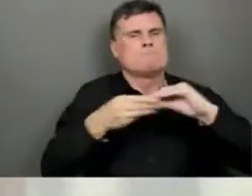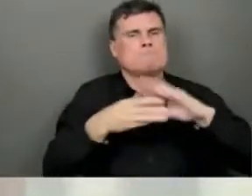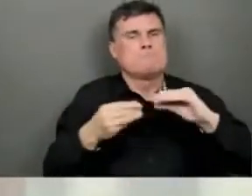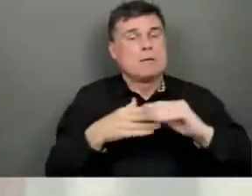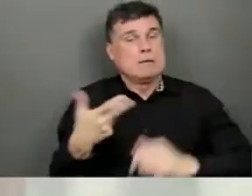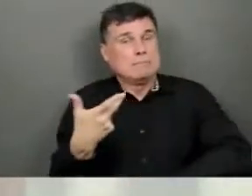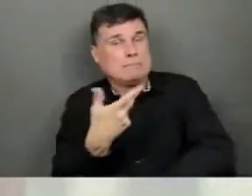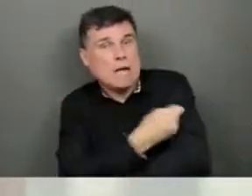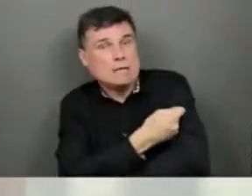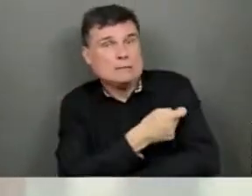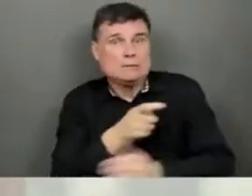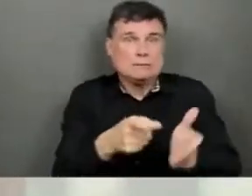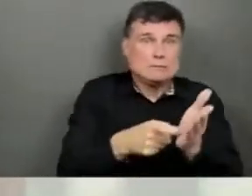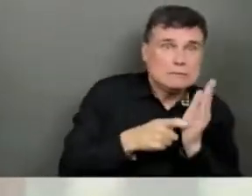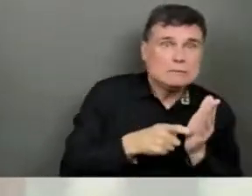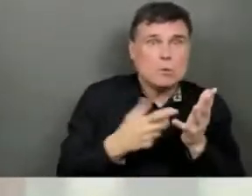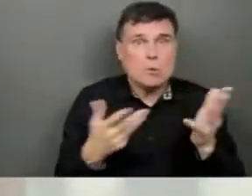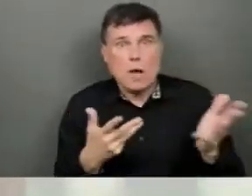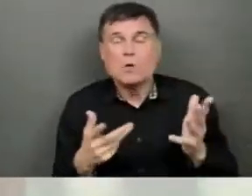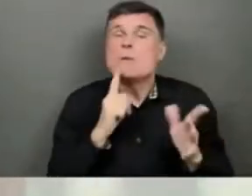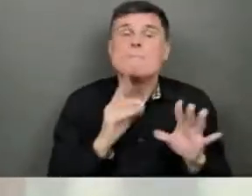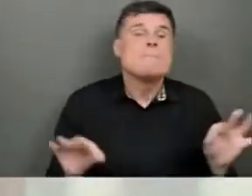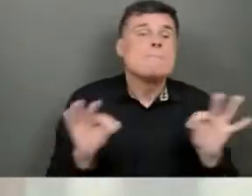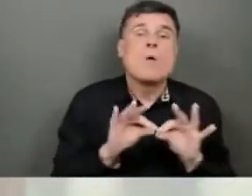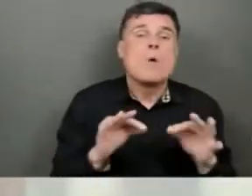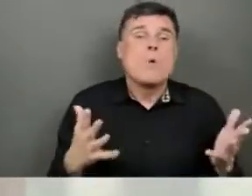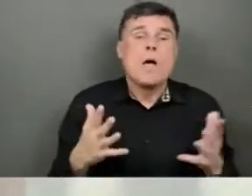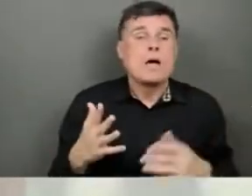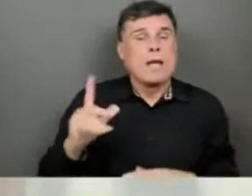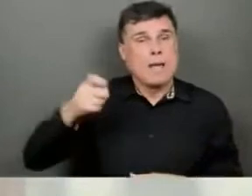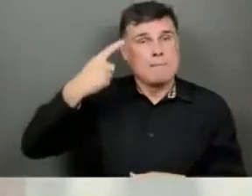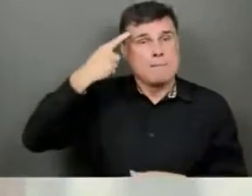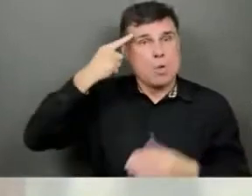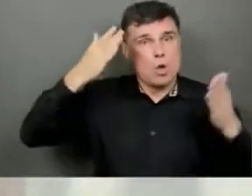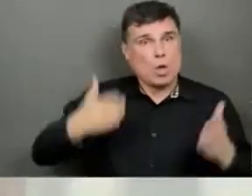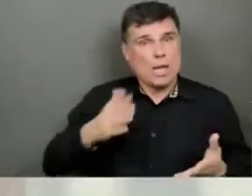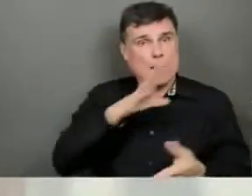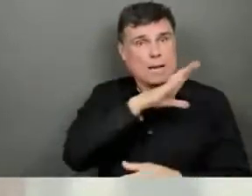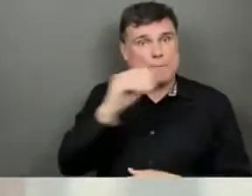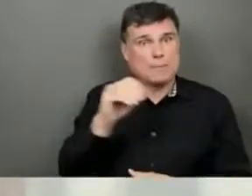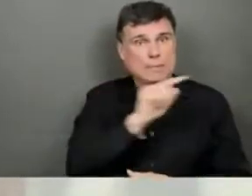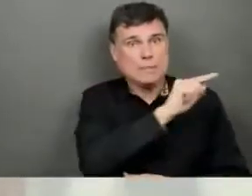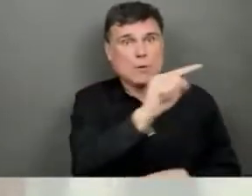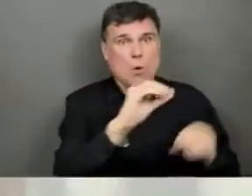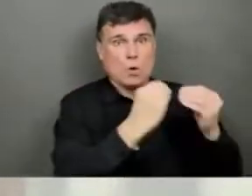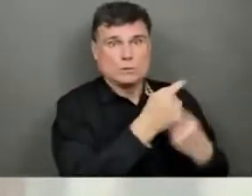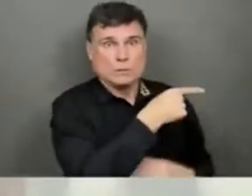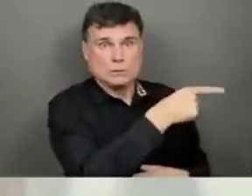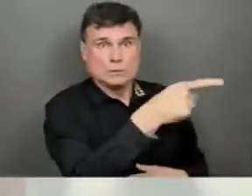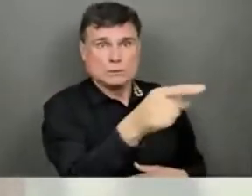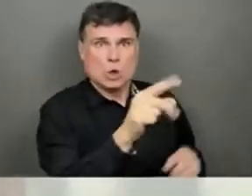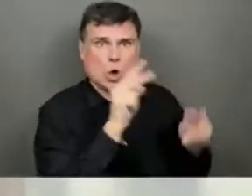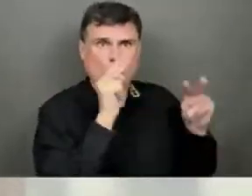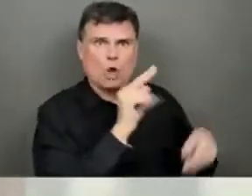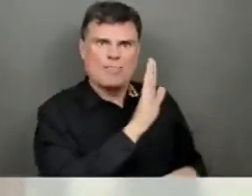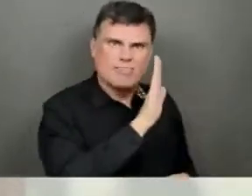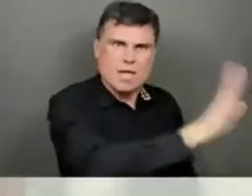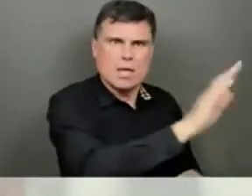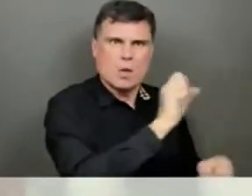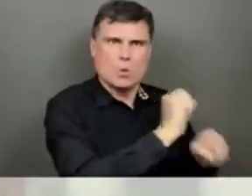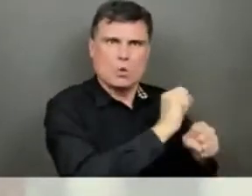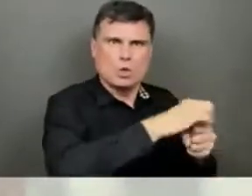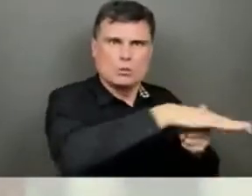by employers about the risks in their settings, their employment settings. And the Public Service Agency, we have